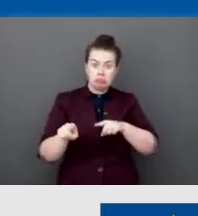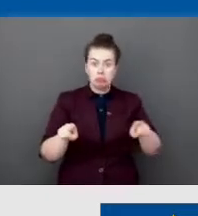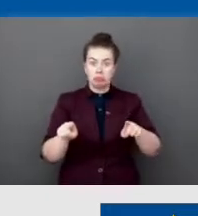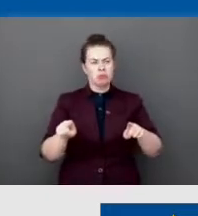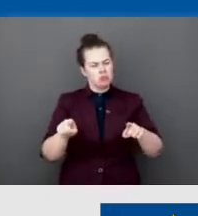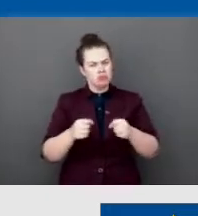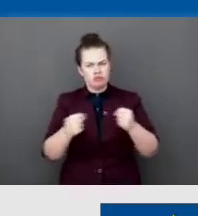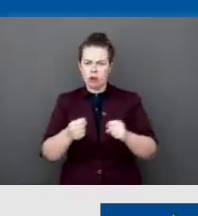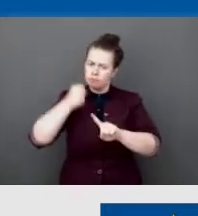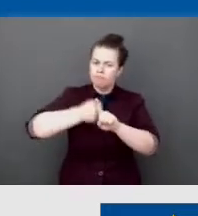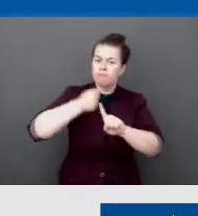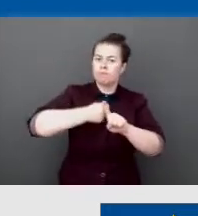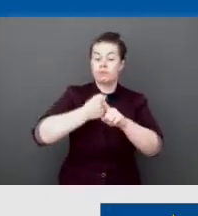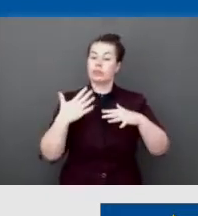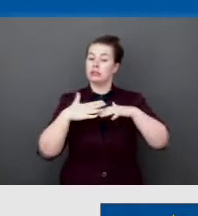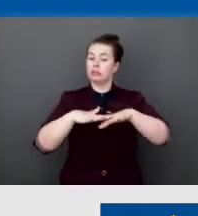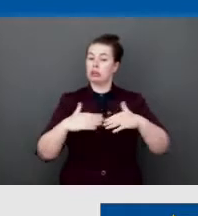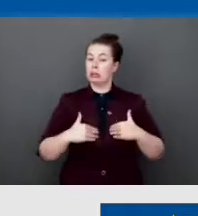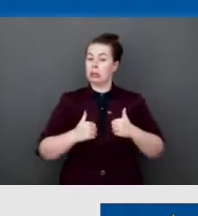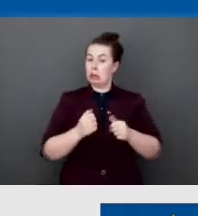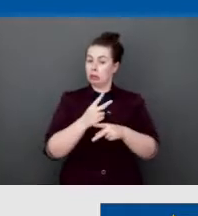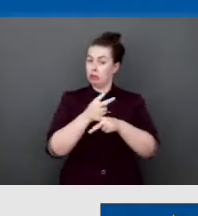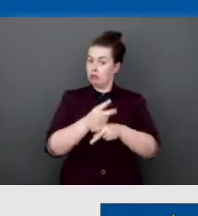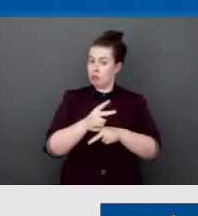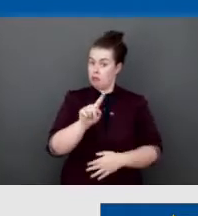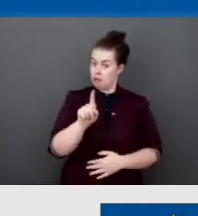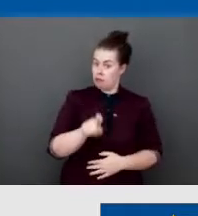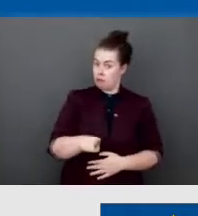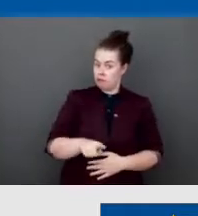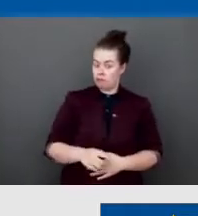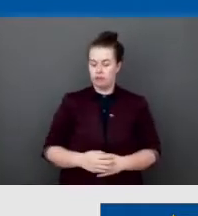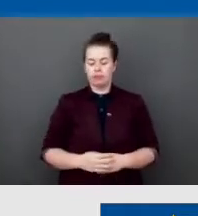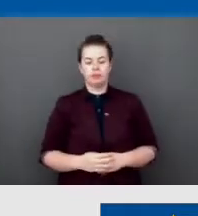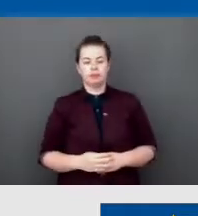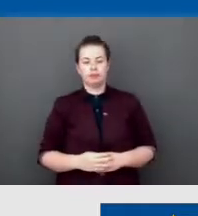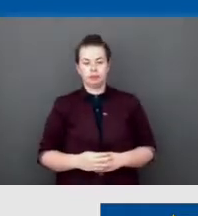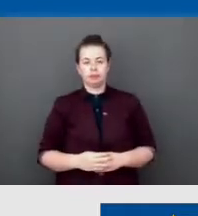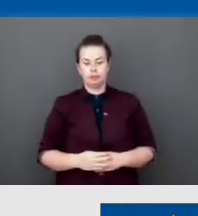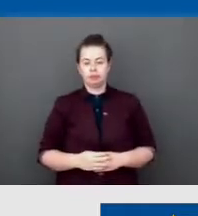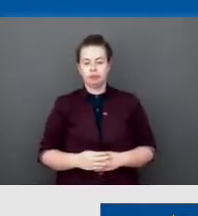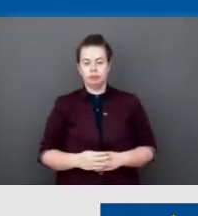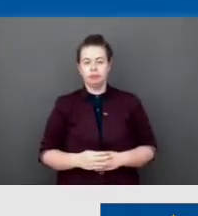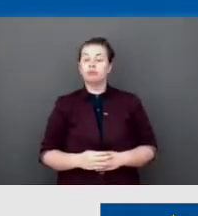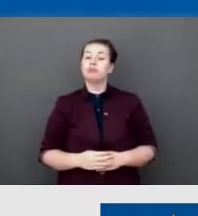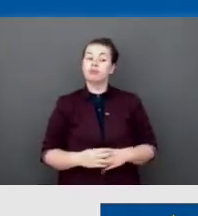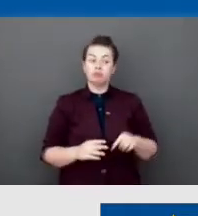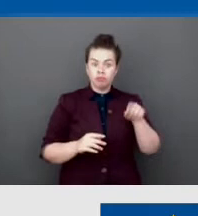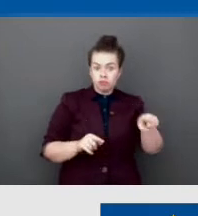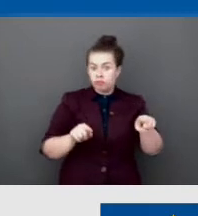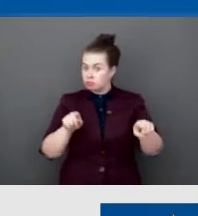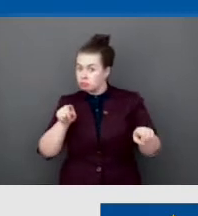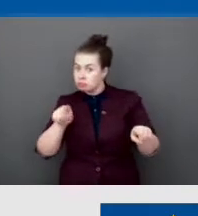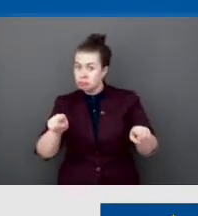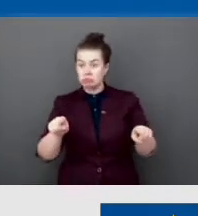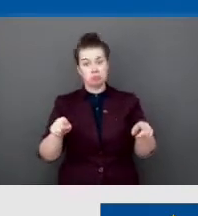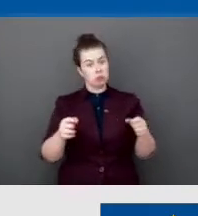The participating services involved and related to promote and develop an integrated network of services that will